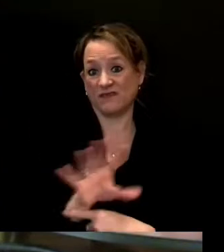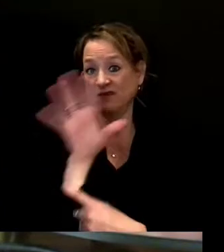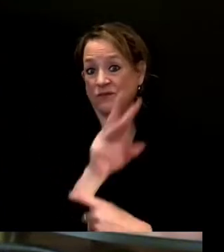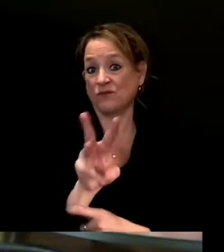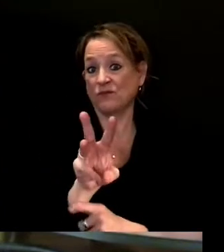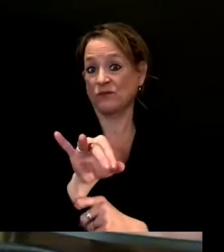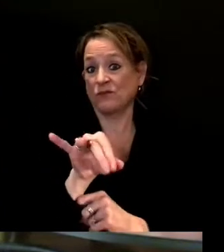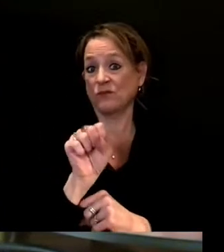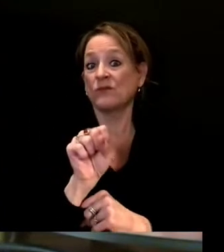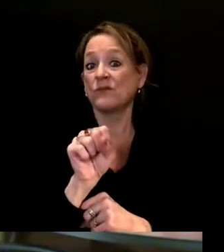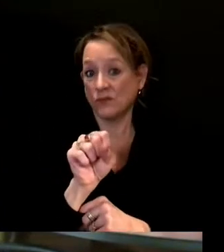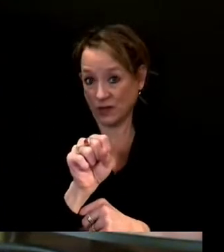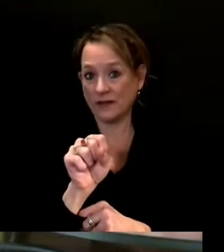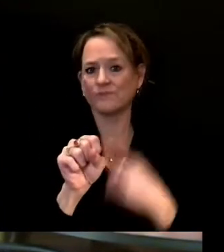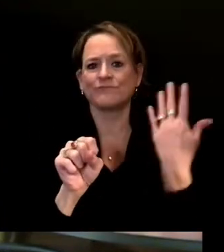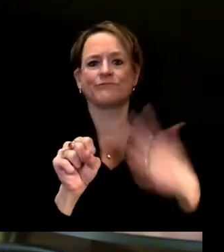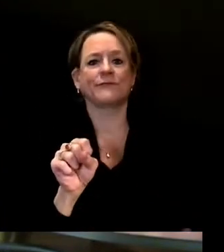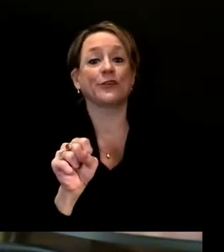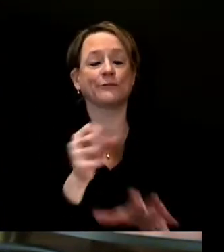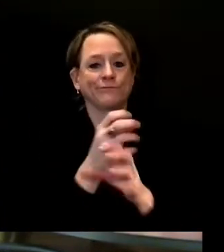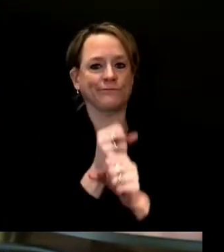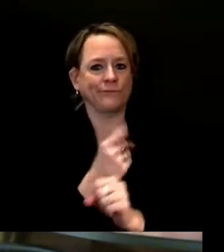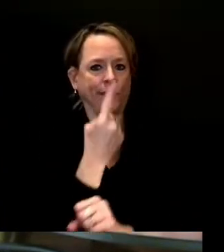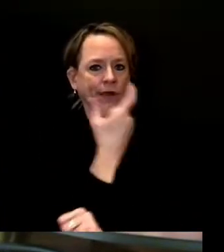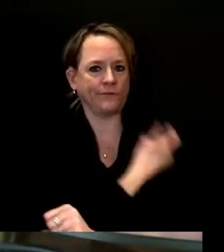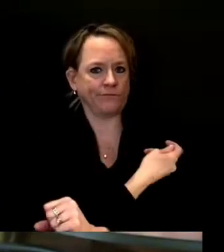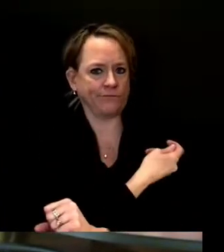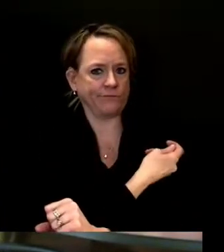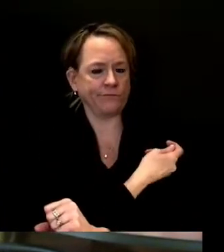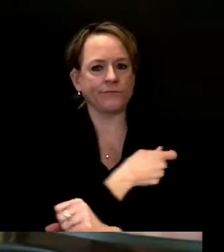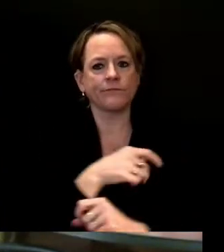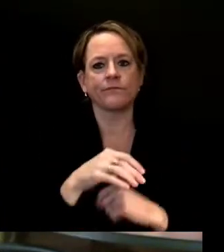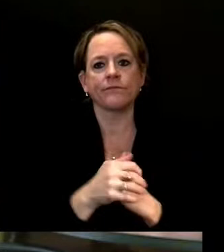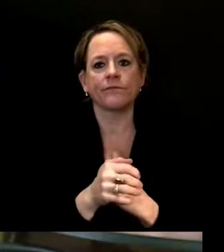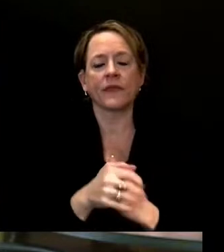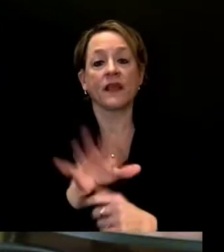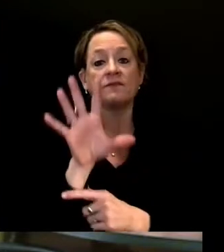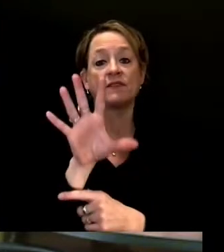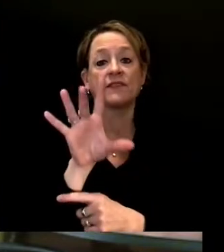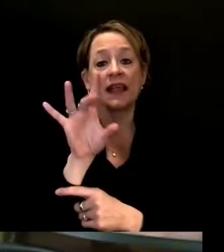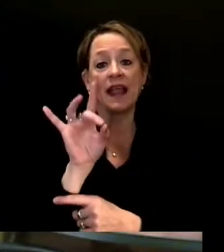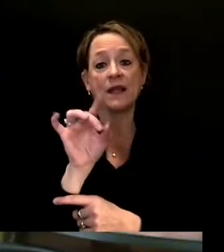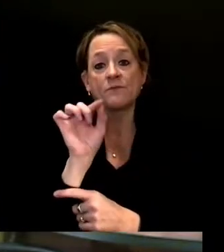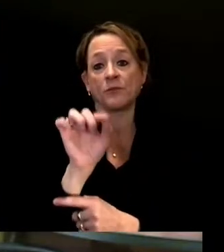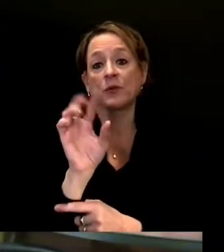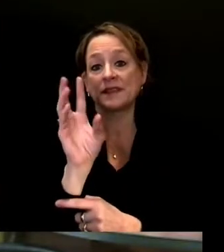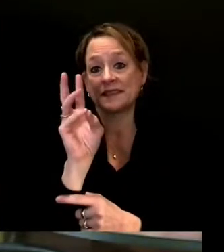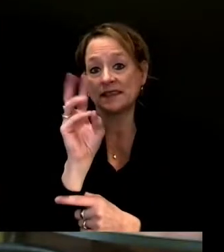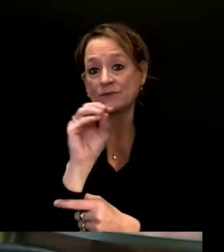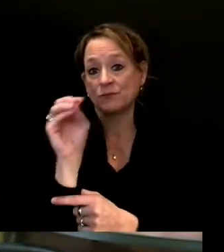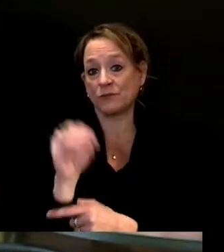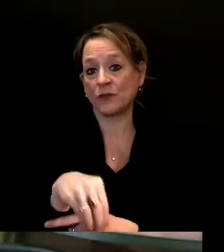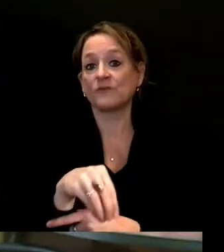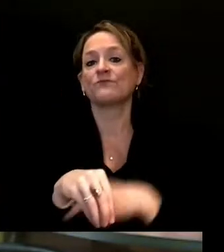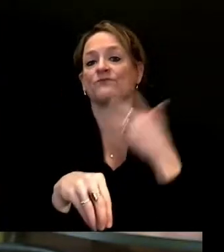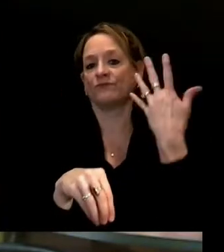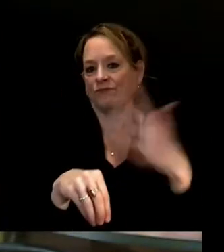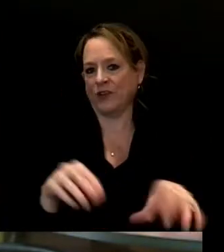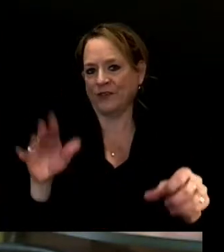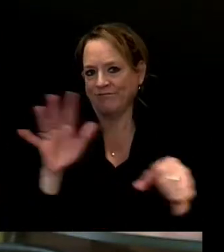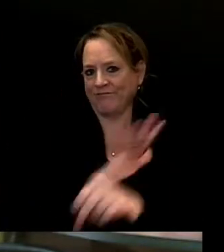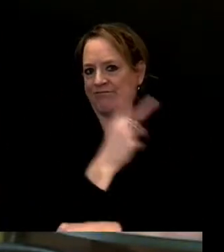dose of the COVID-19 vaccine, and 58.6% have completed their vaccine series. Additionally,